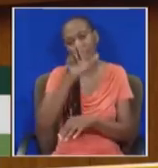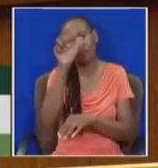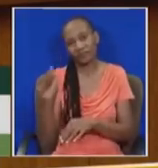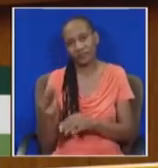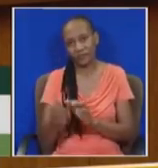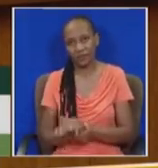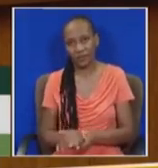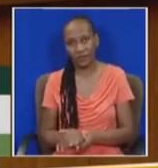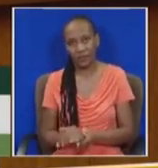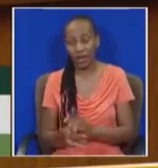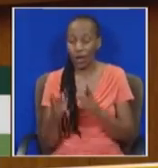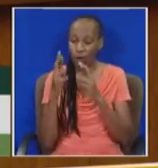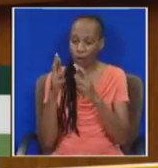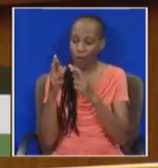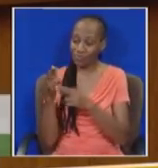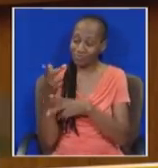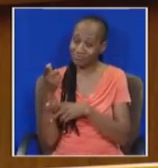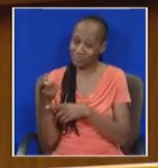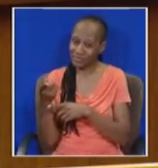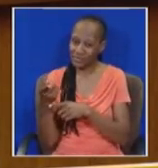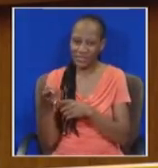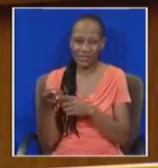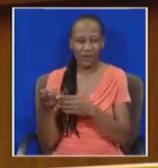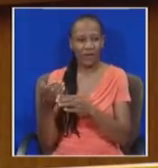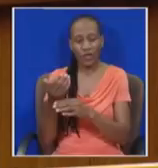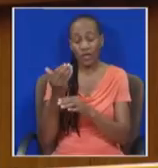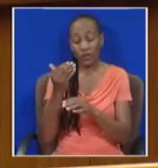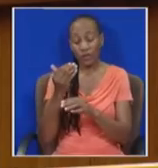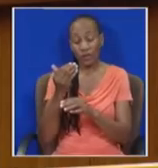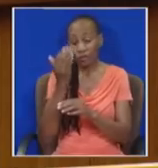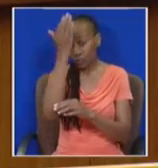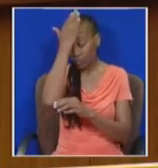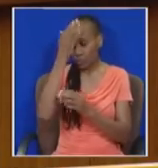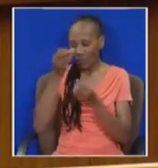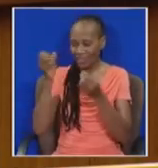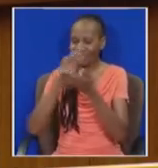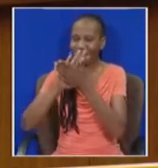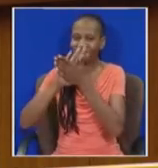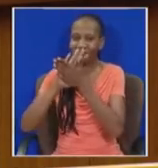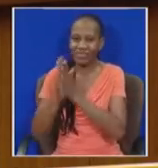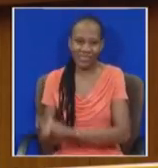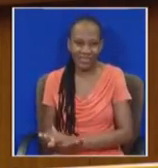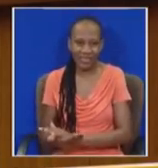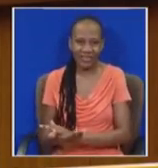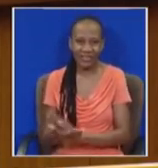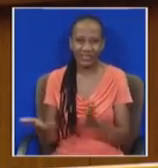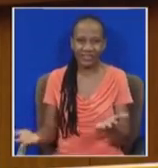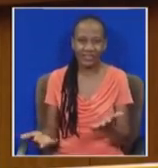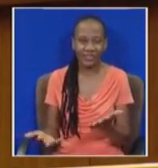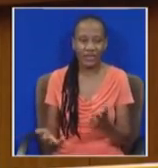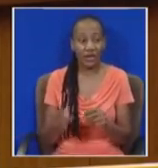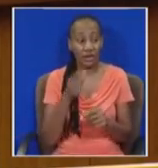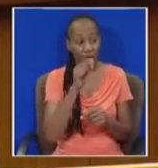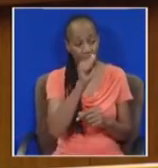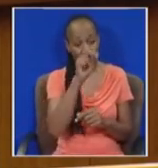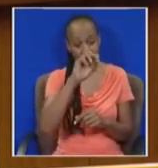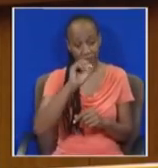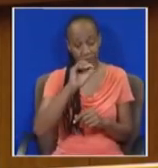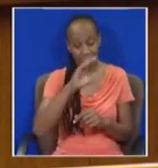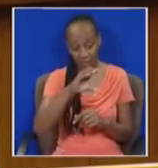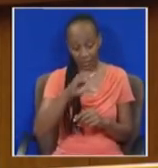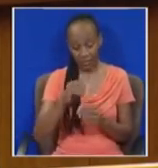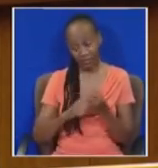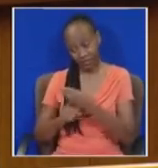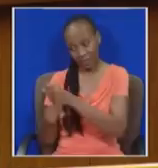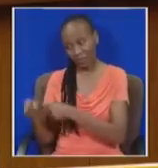country. Hope that was shattered by Jacob Zuma, aided and abetted by the ANC.